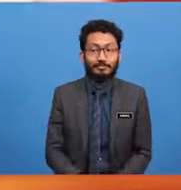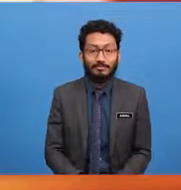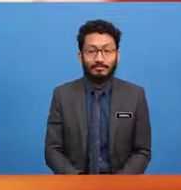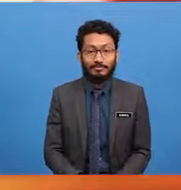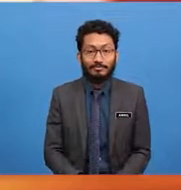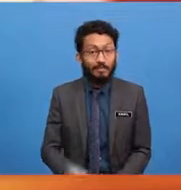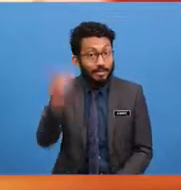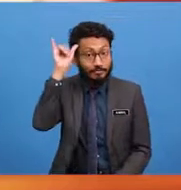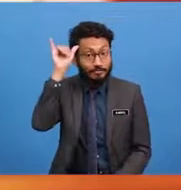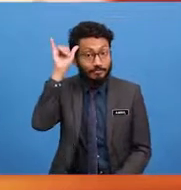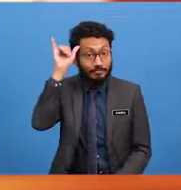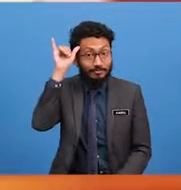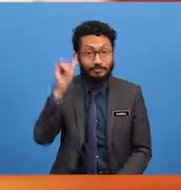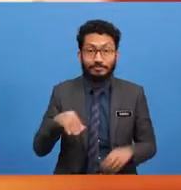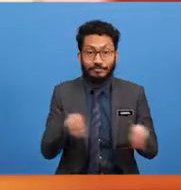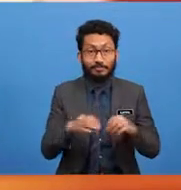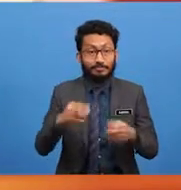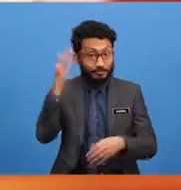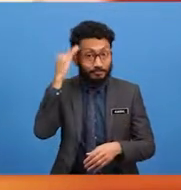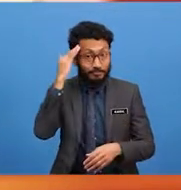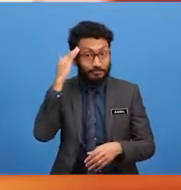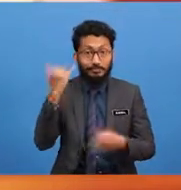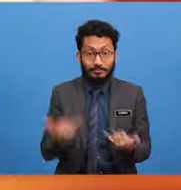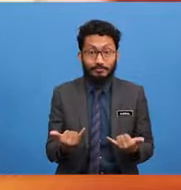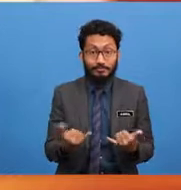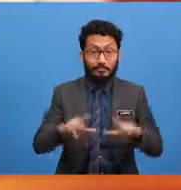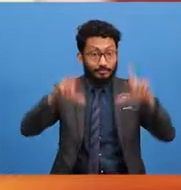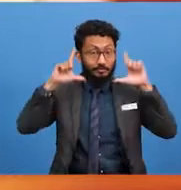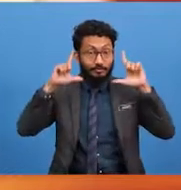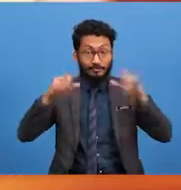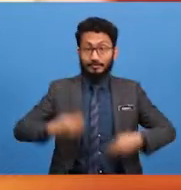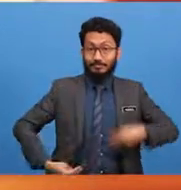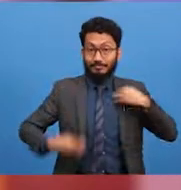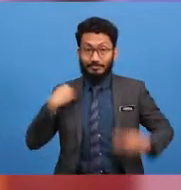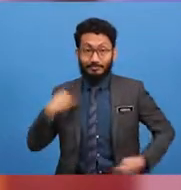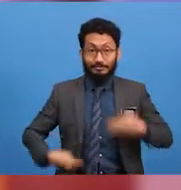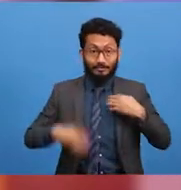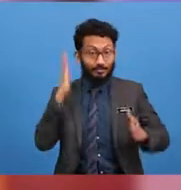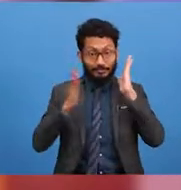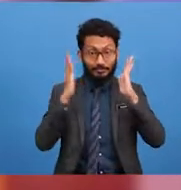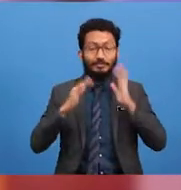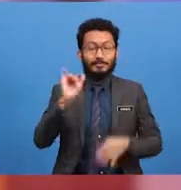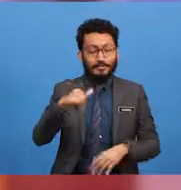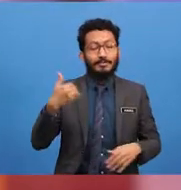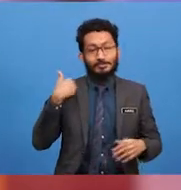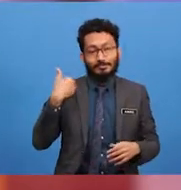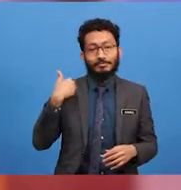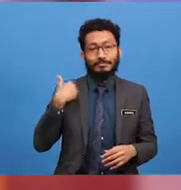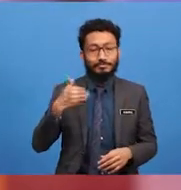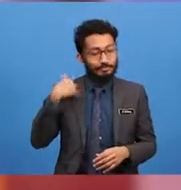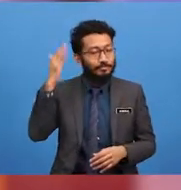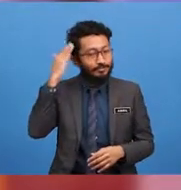Yolo, do you know any famous model in Malaysia? Yes, I know